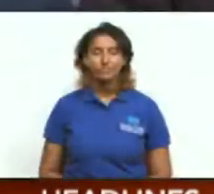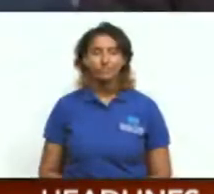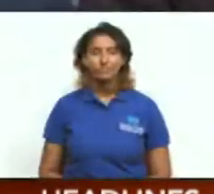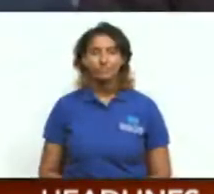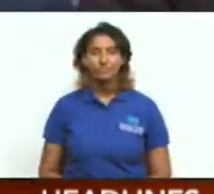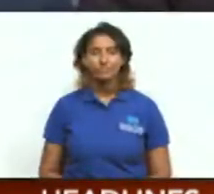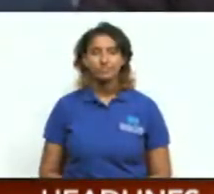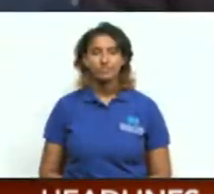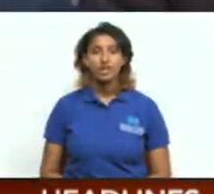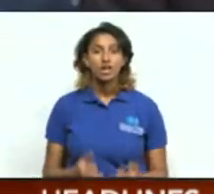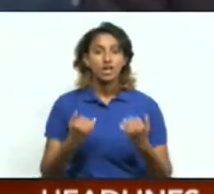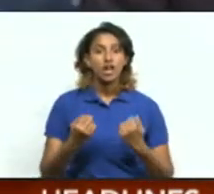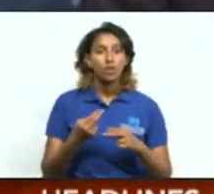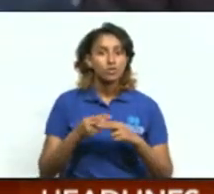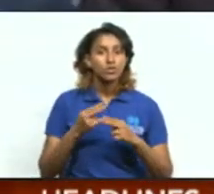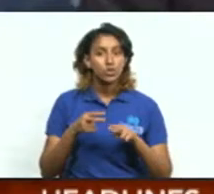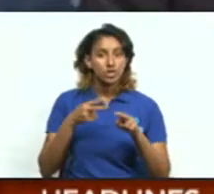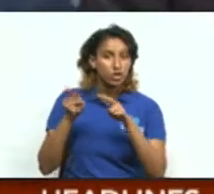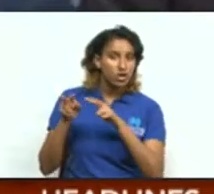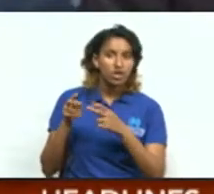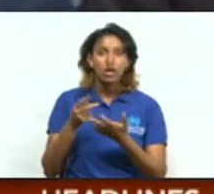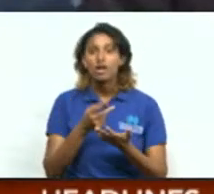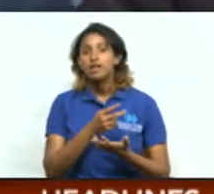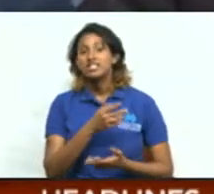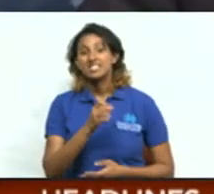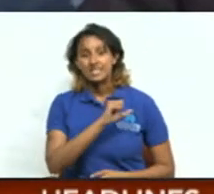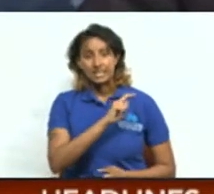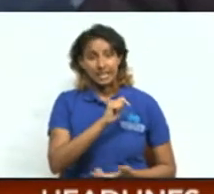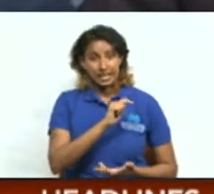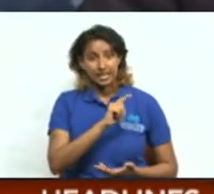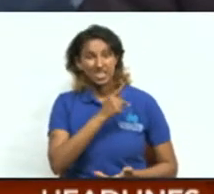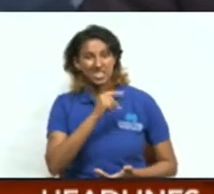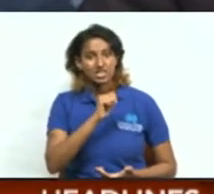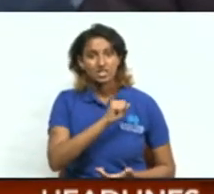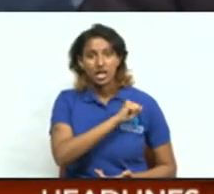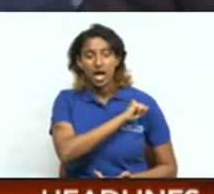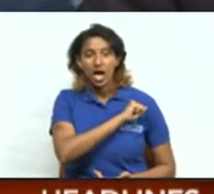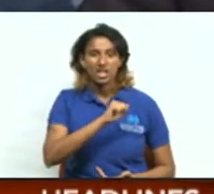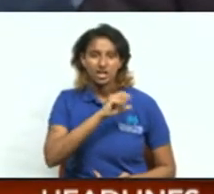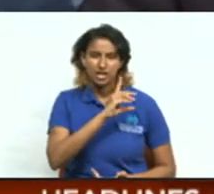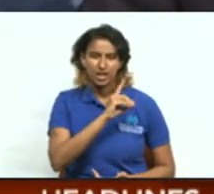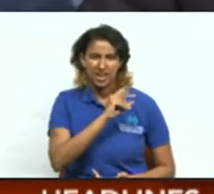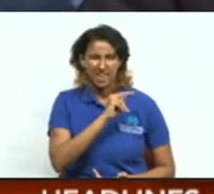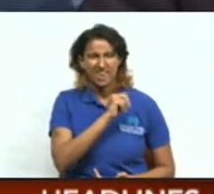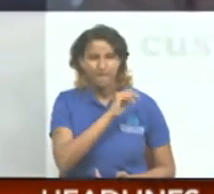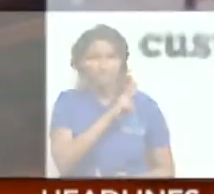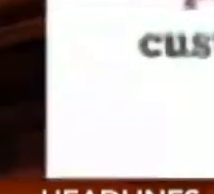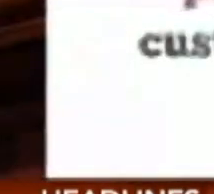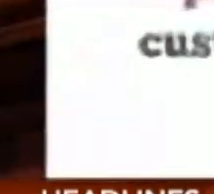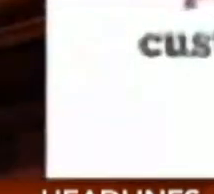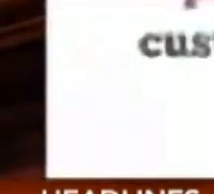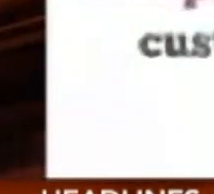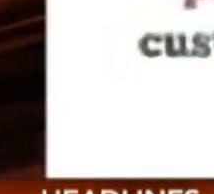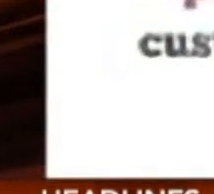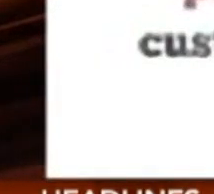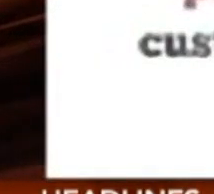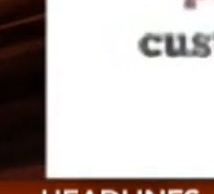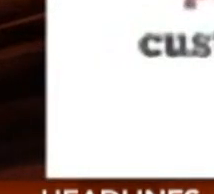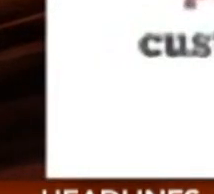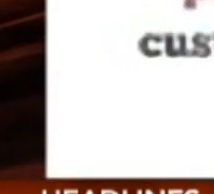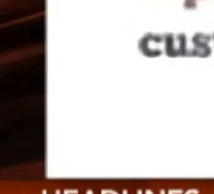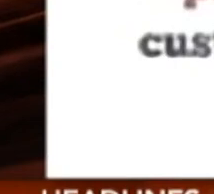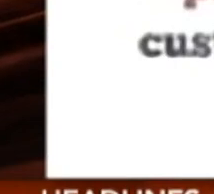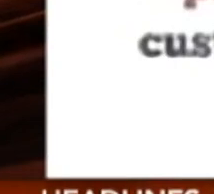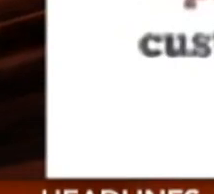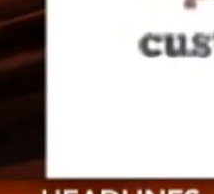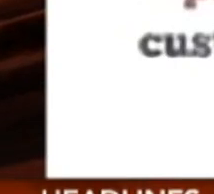Taking a quick look regionally, the St. Kitts and Nevis government has announced an Easter discounted value-added tax day on April